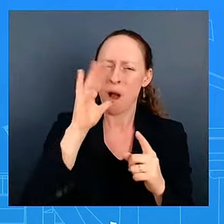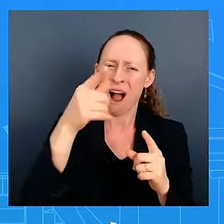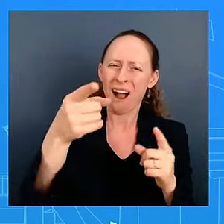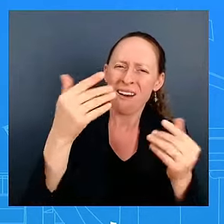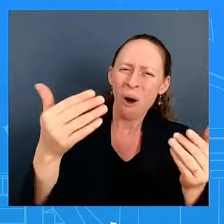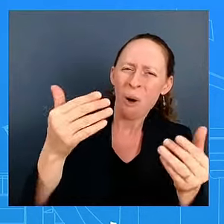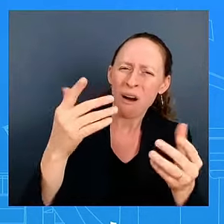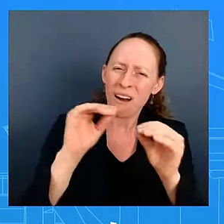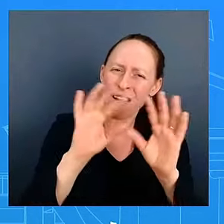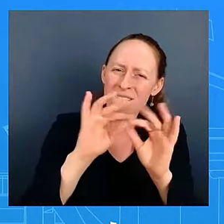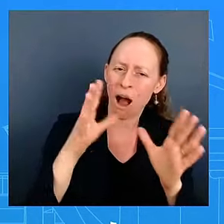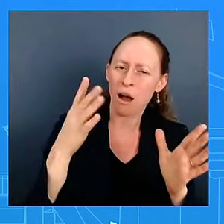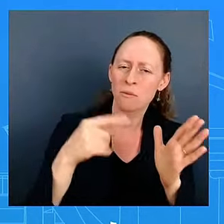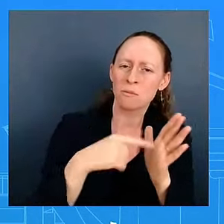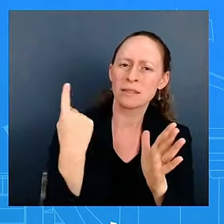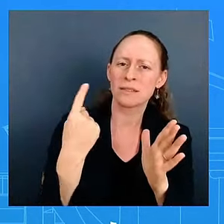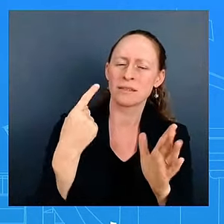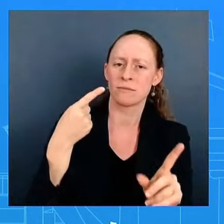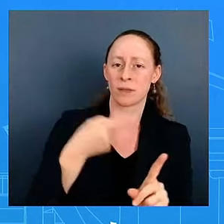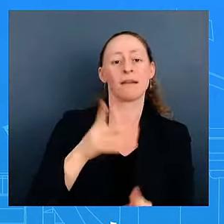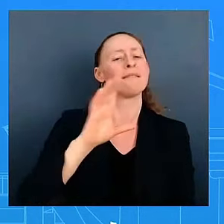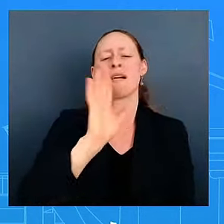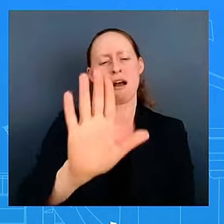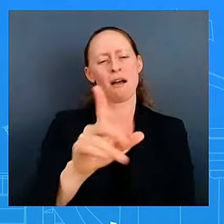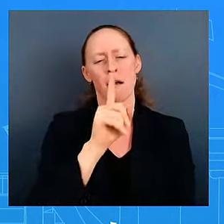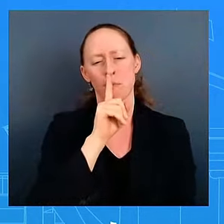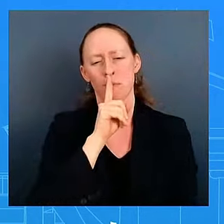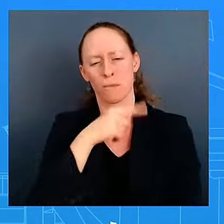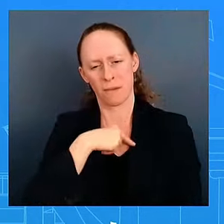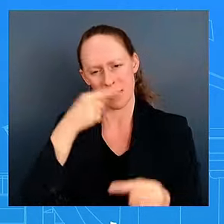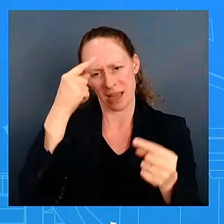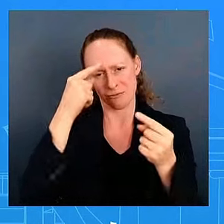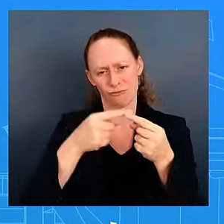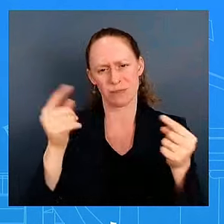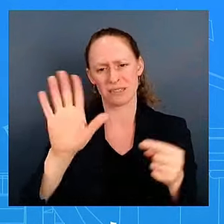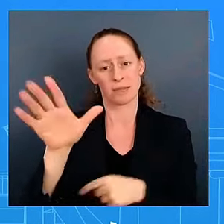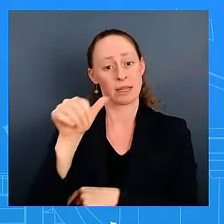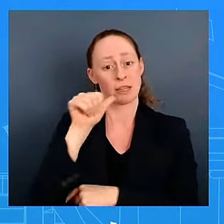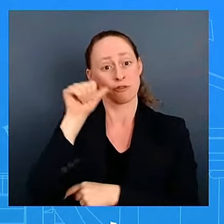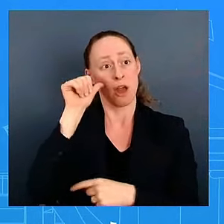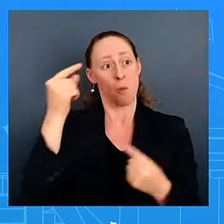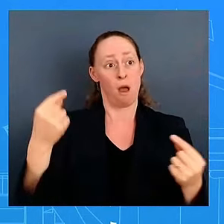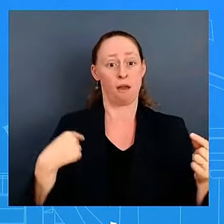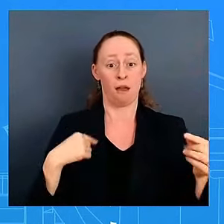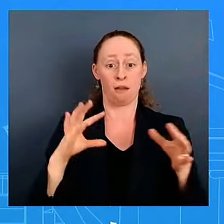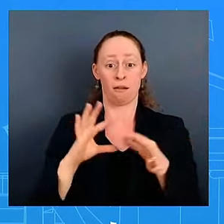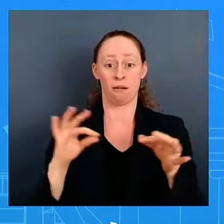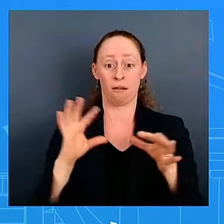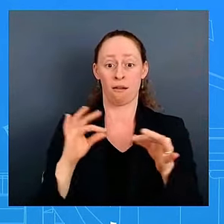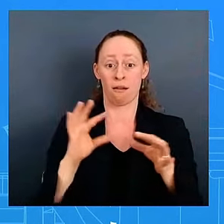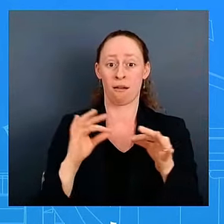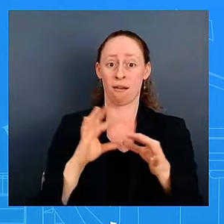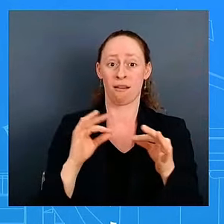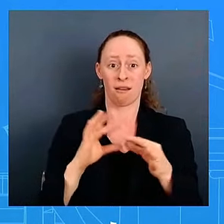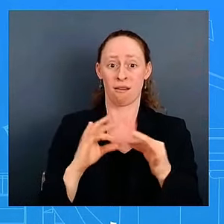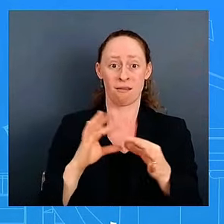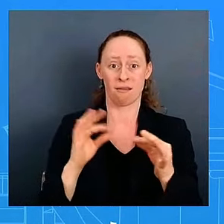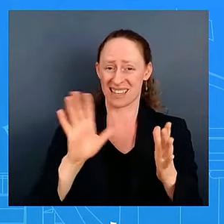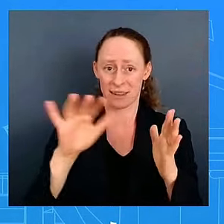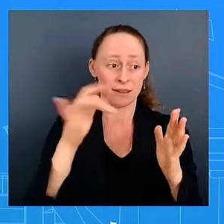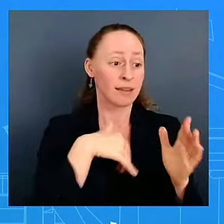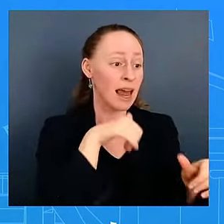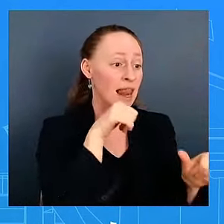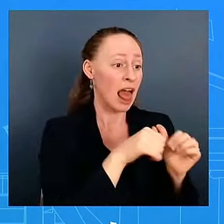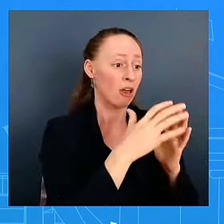that I said right here in this briefing room, I know you were not in the briefing room, it's in the letter. It was in the letter. It was being incorrectly assumed